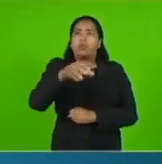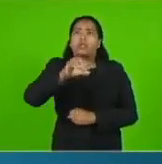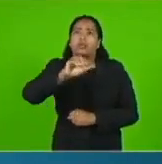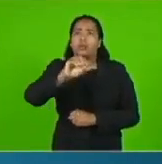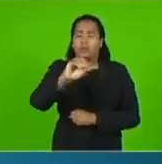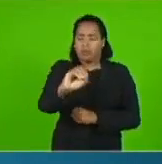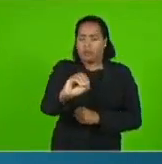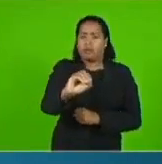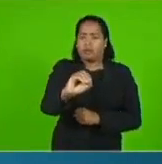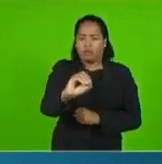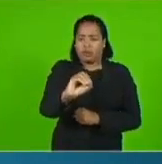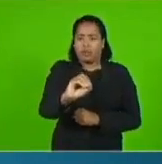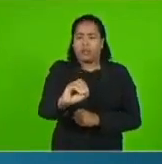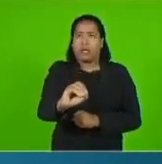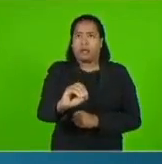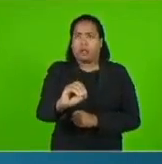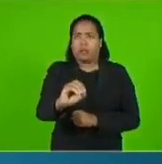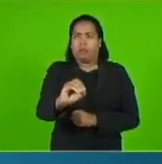And